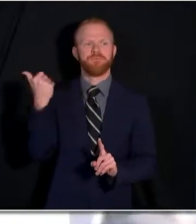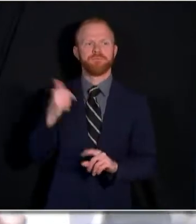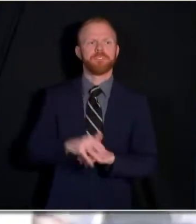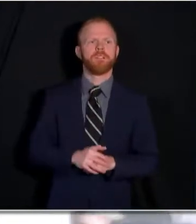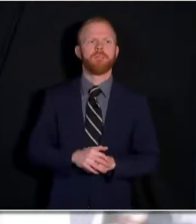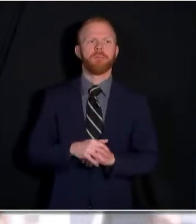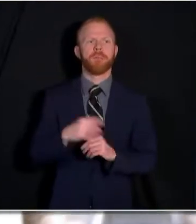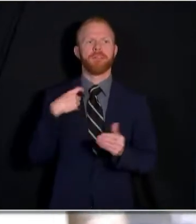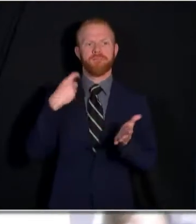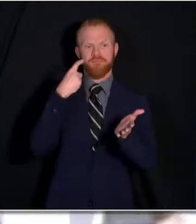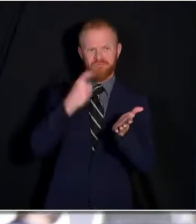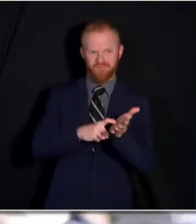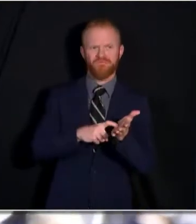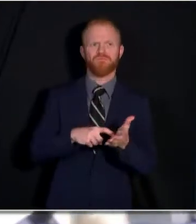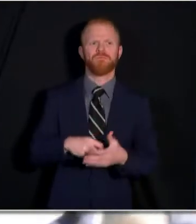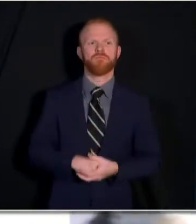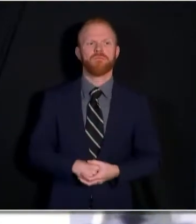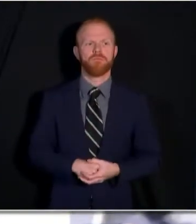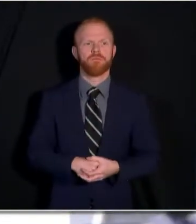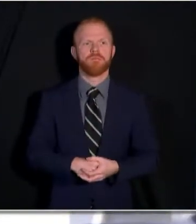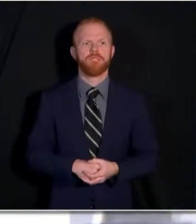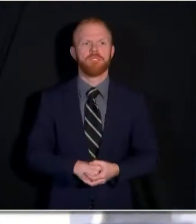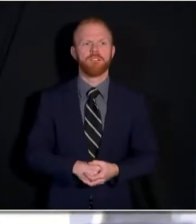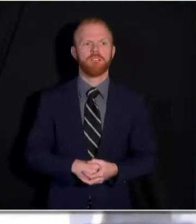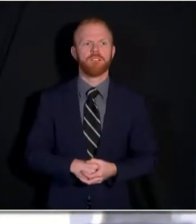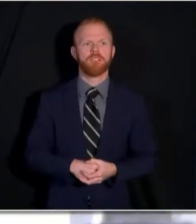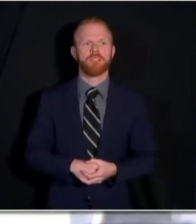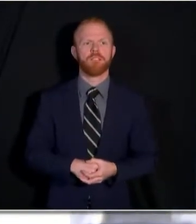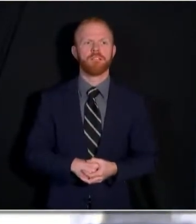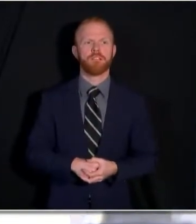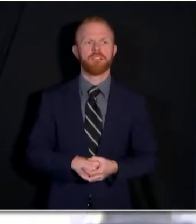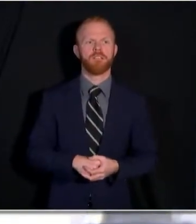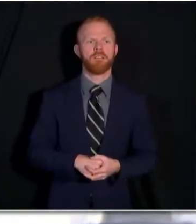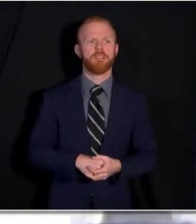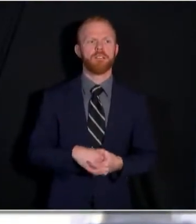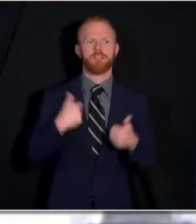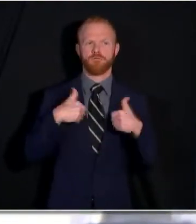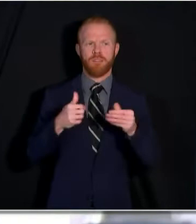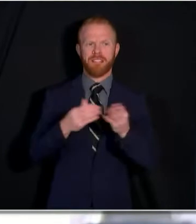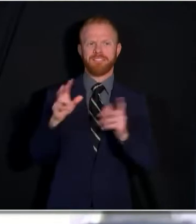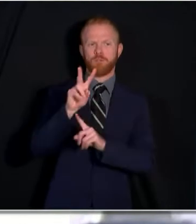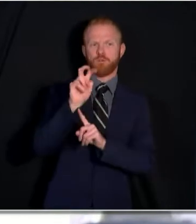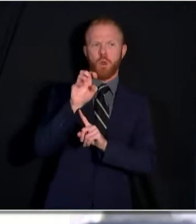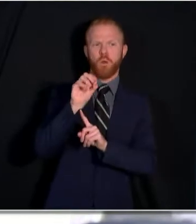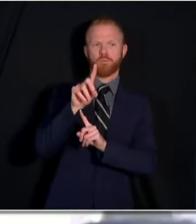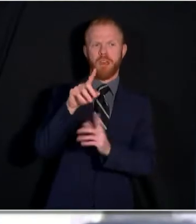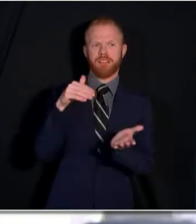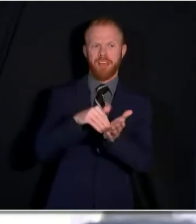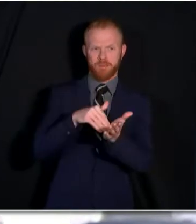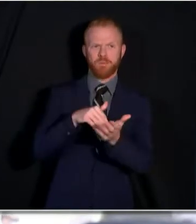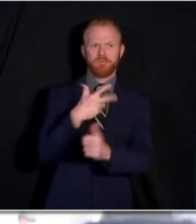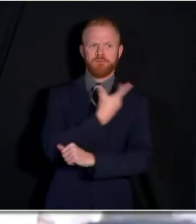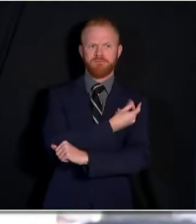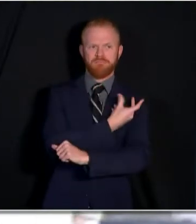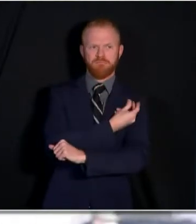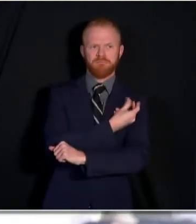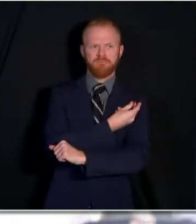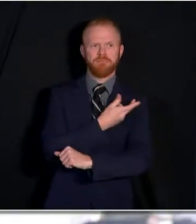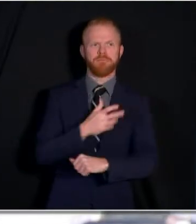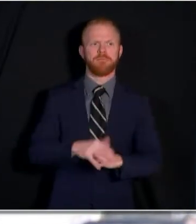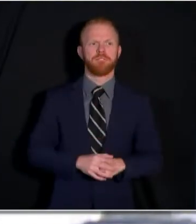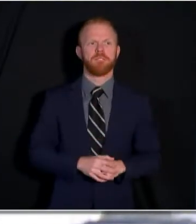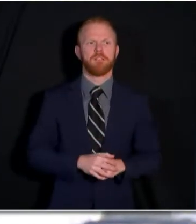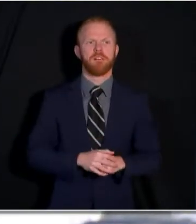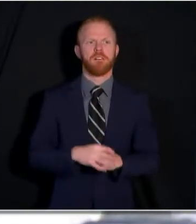administering statewide about 201,000 doses on an average basis. We did 1.4 million last